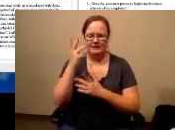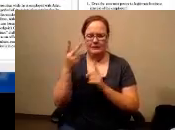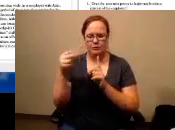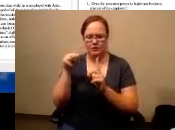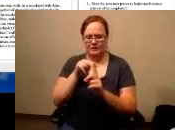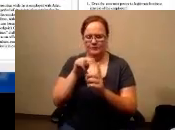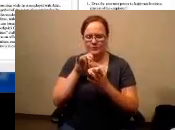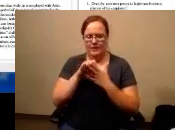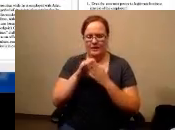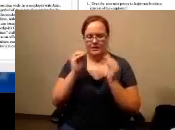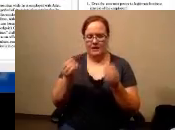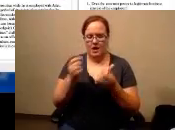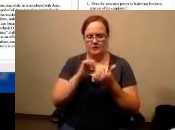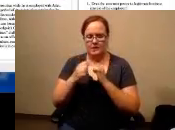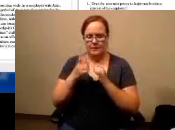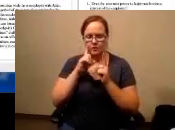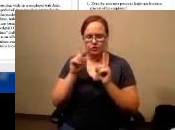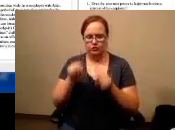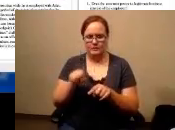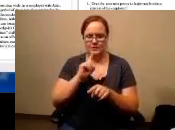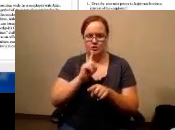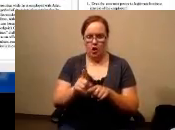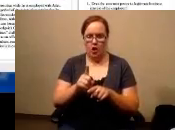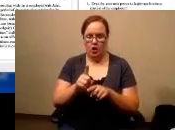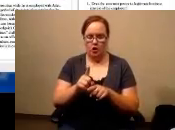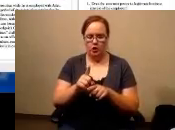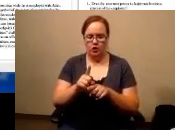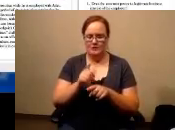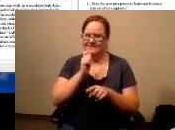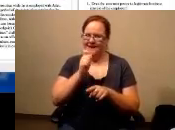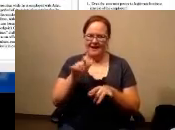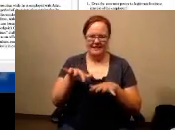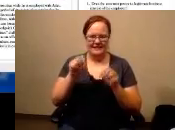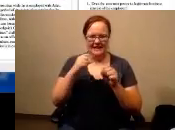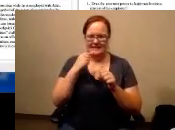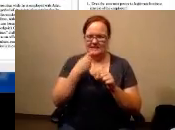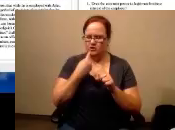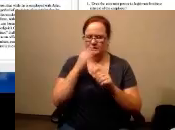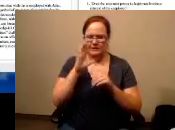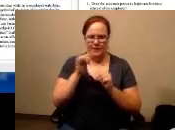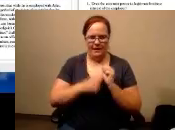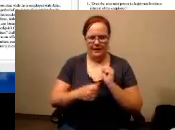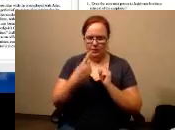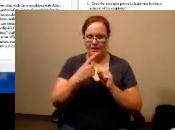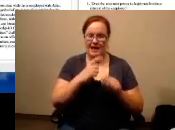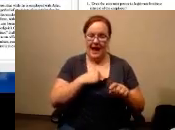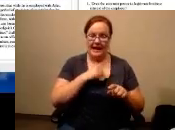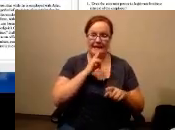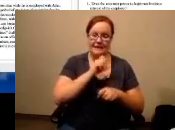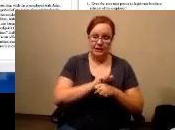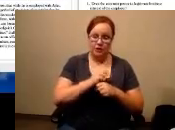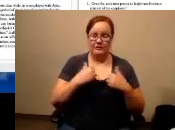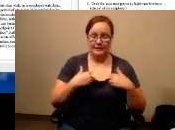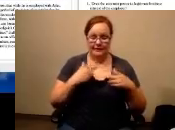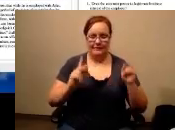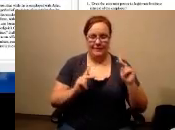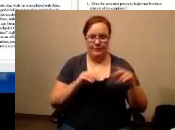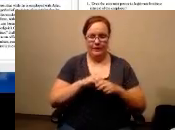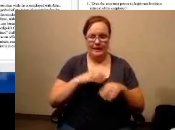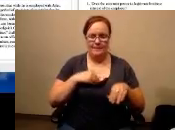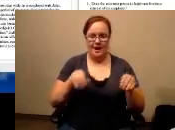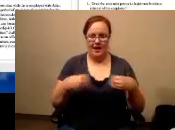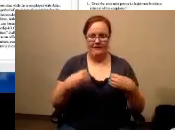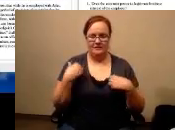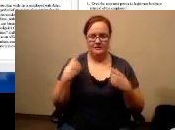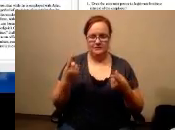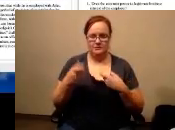that non-competition agreements aren't taken seriously by anybody. I have literally had people in my office over